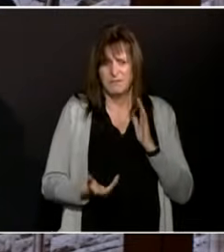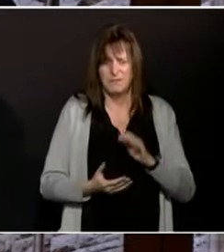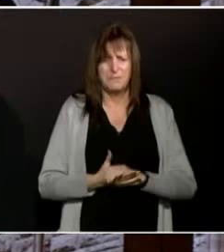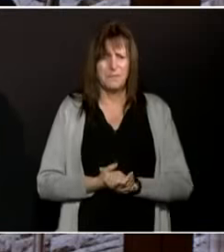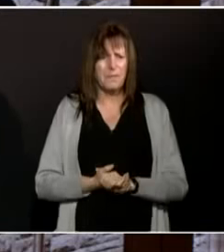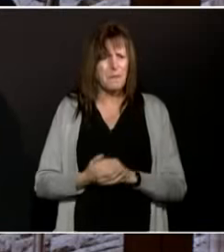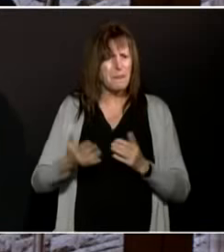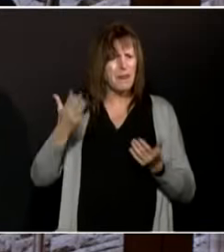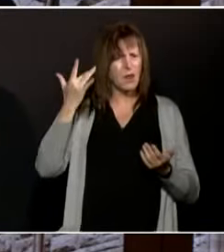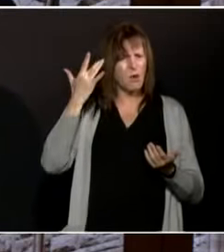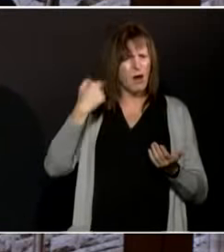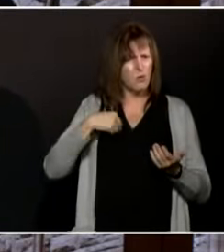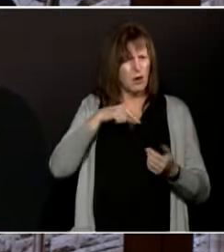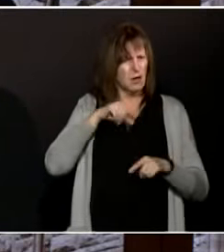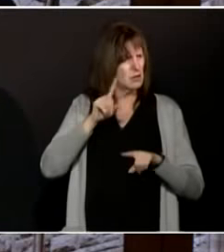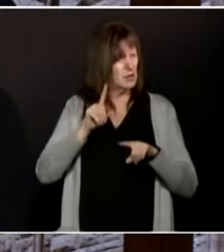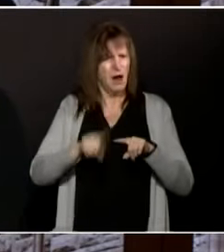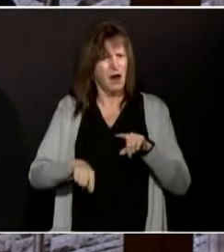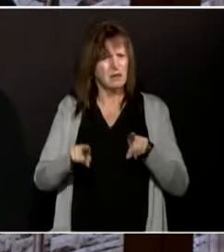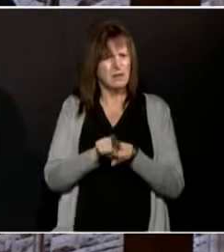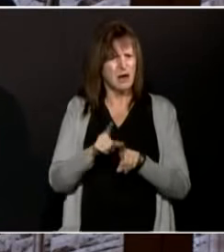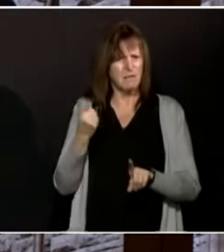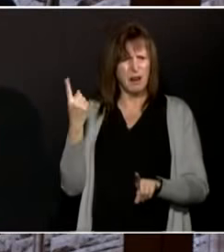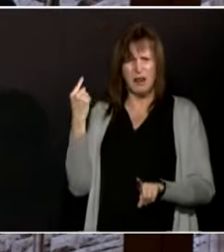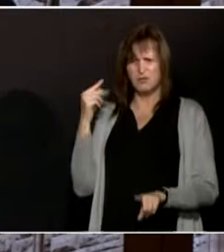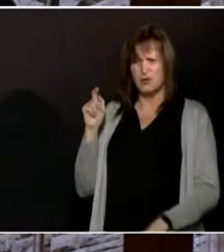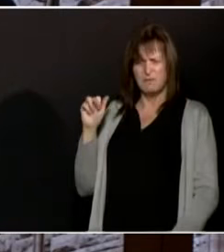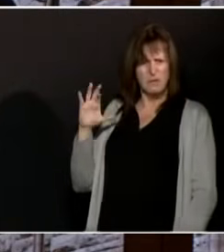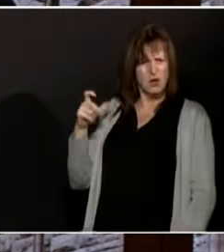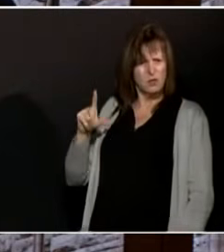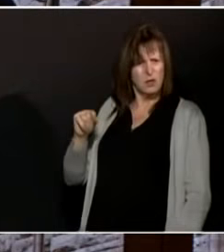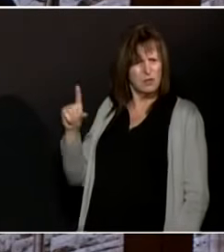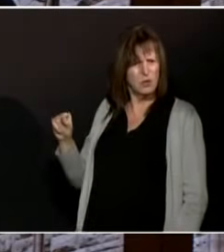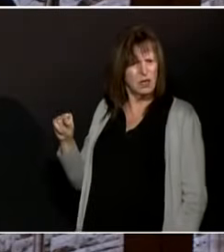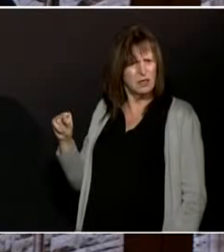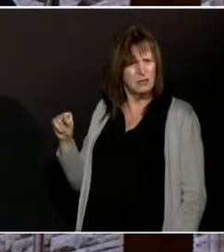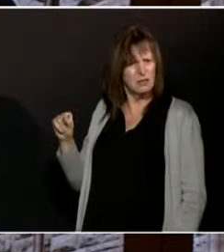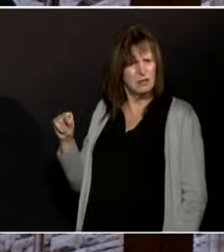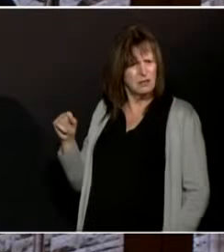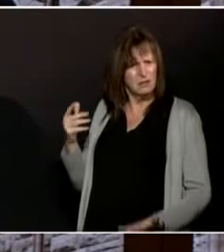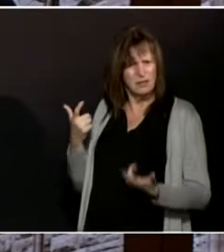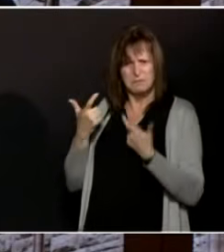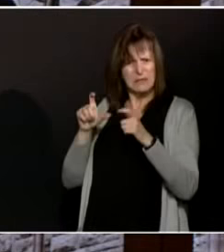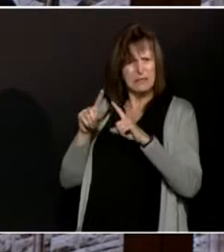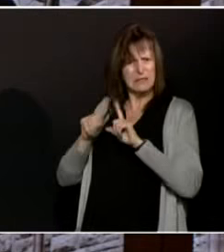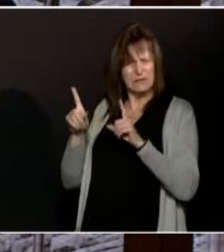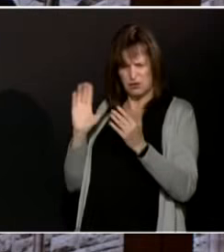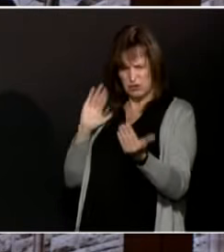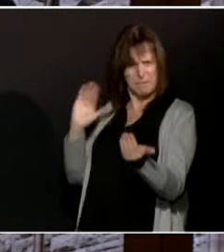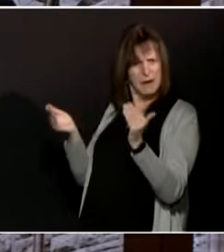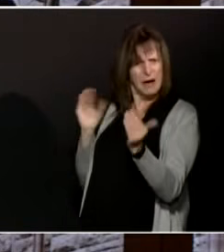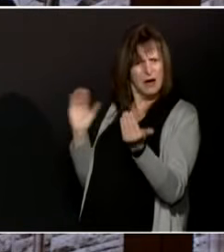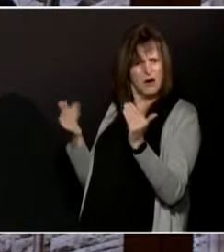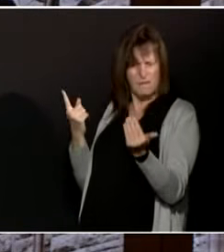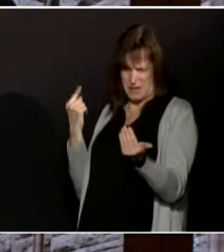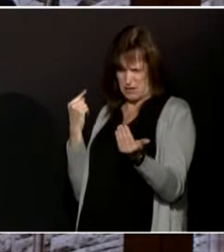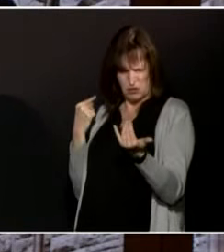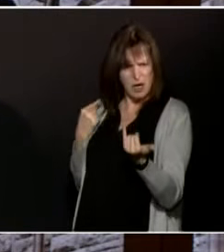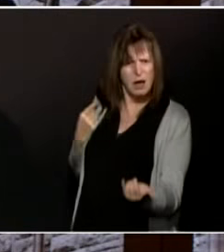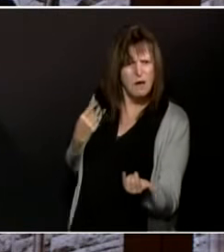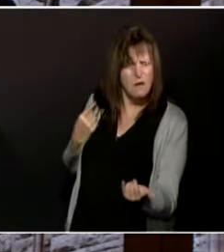of 2020 when we had the first wave? And a big difference I hear then and now is that people were more concerned,